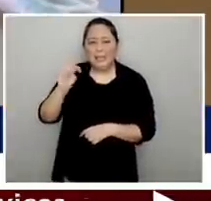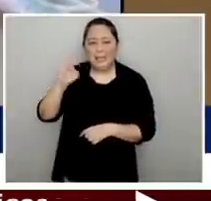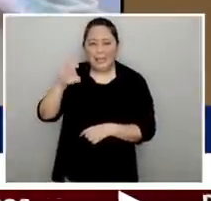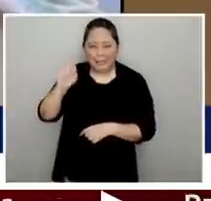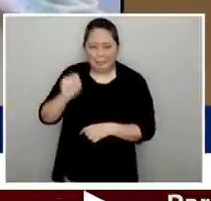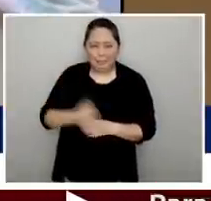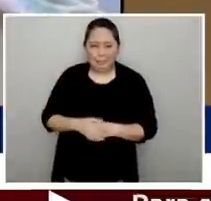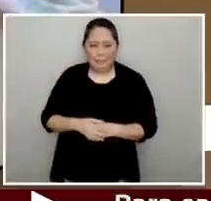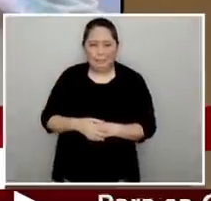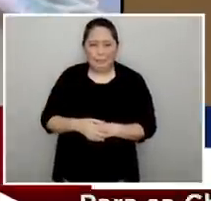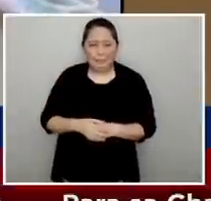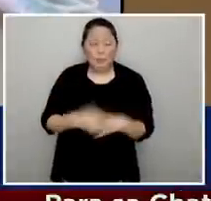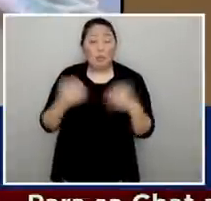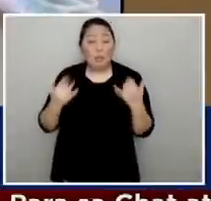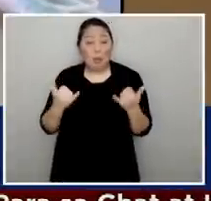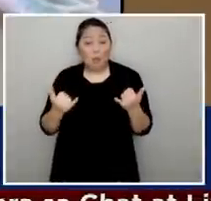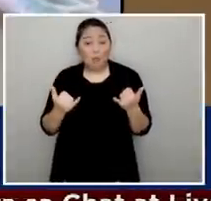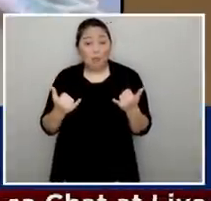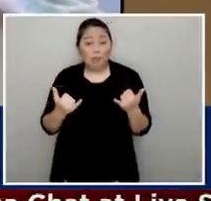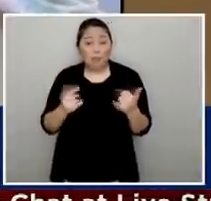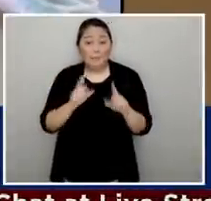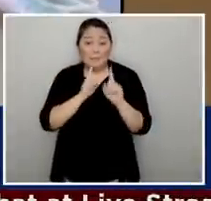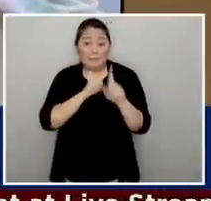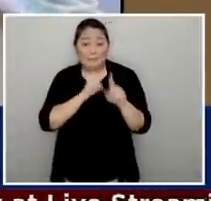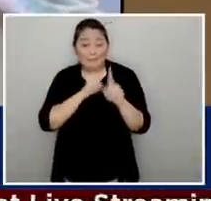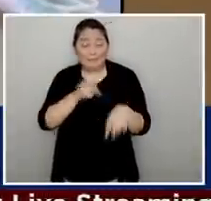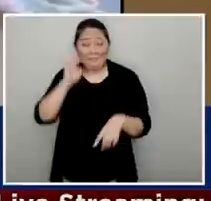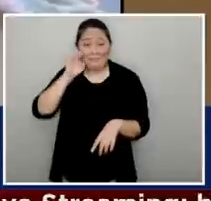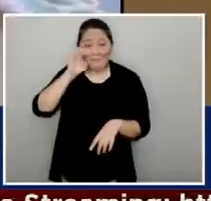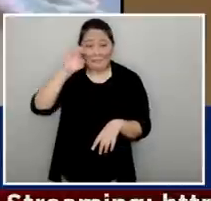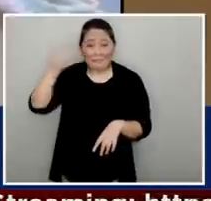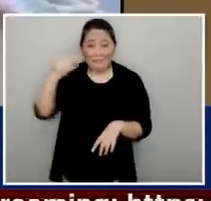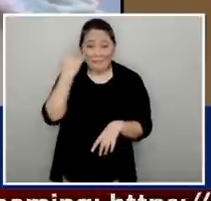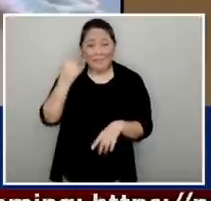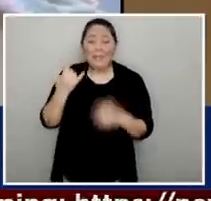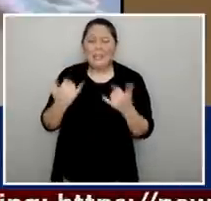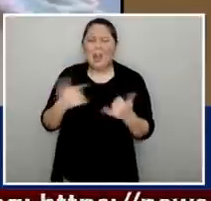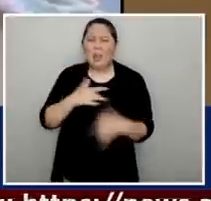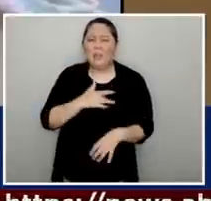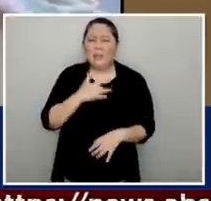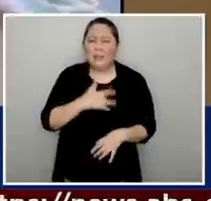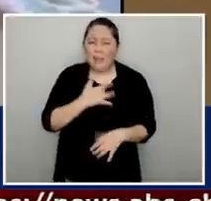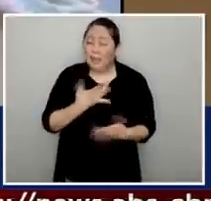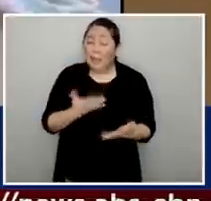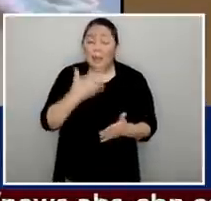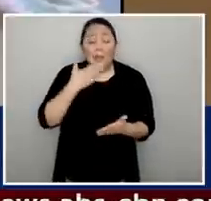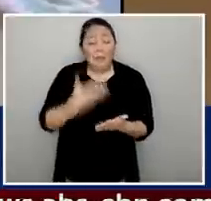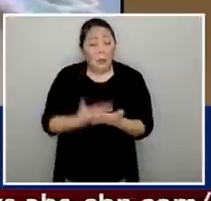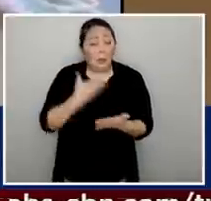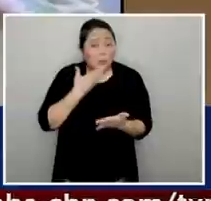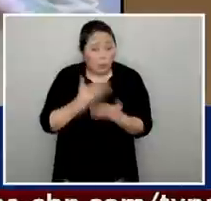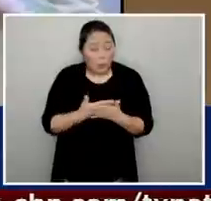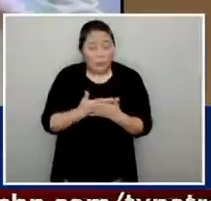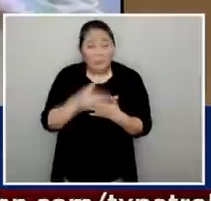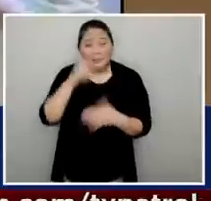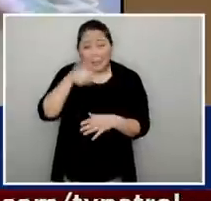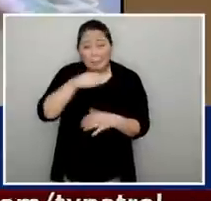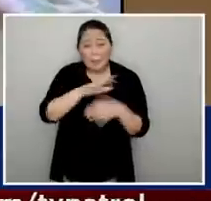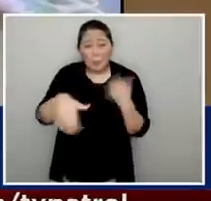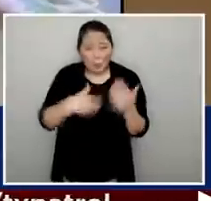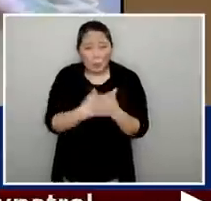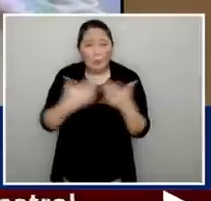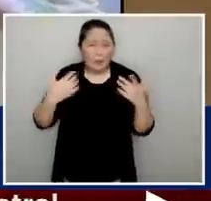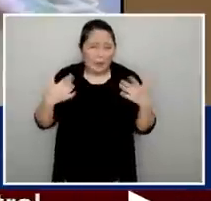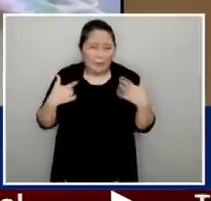Finally, you know. I think everybody deserved that peace, the country, me as well. You know,